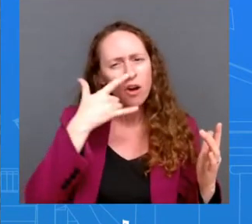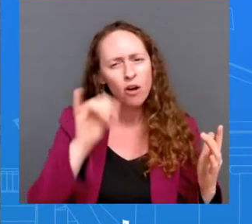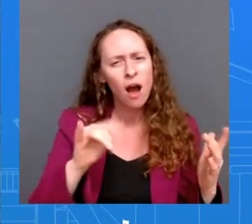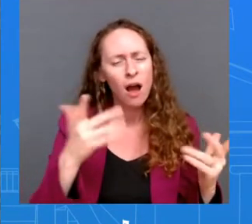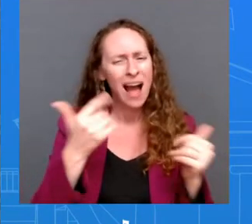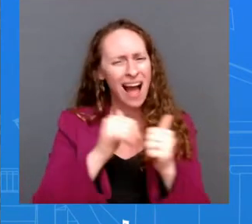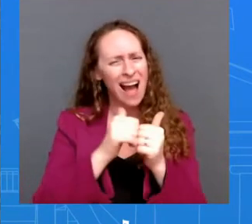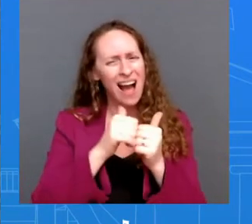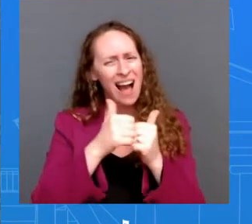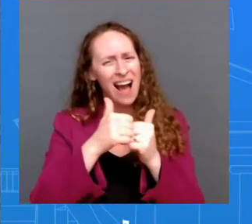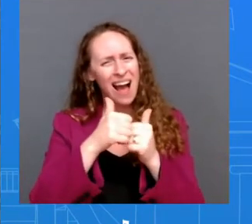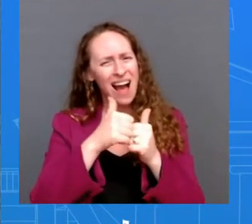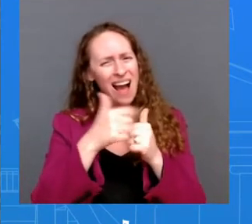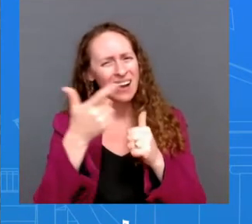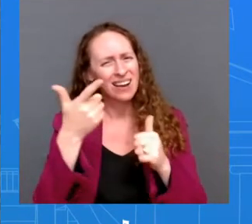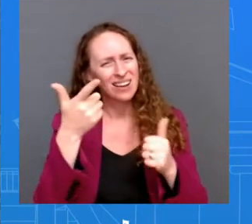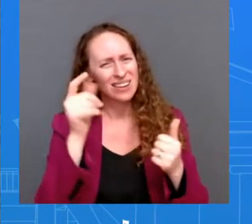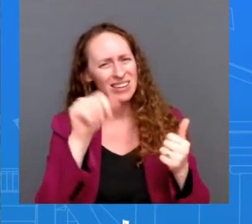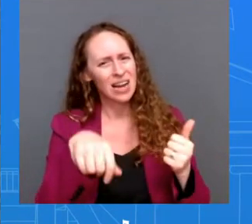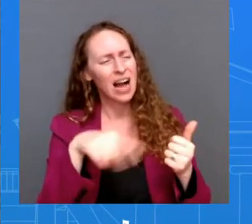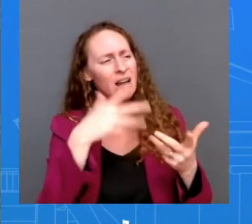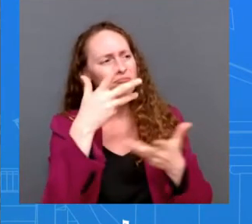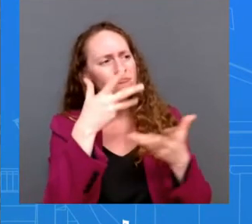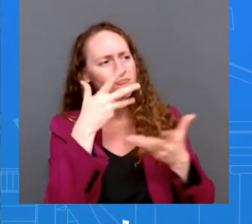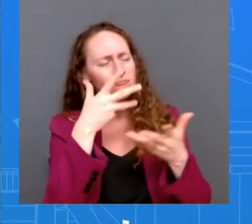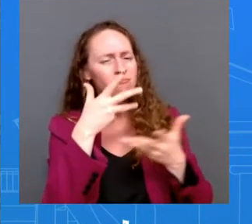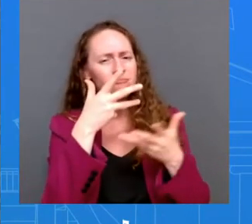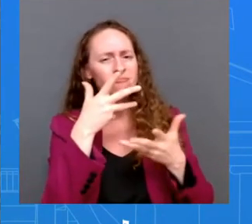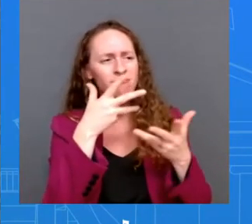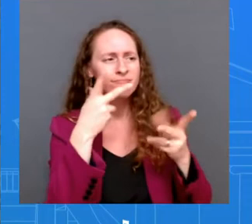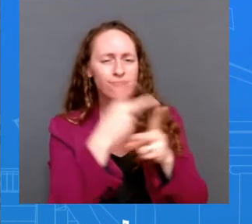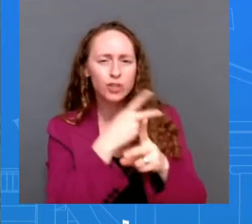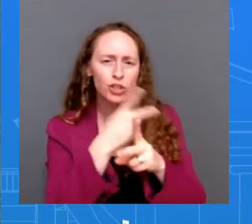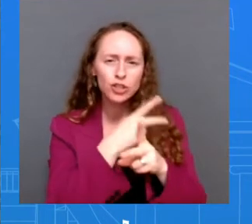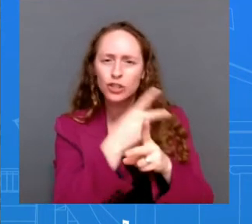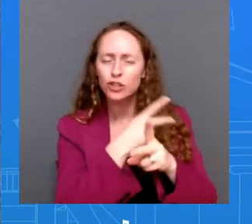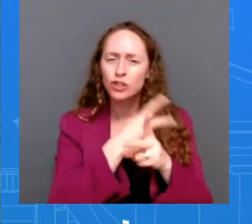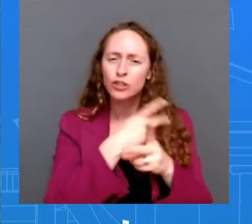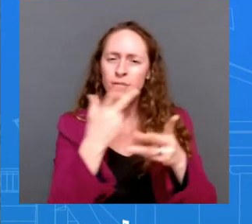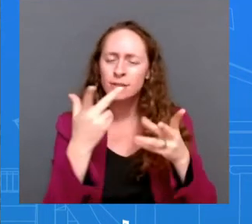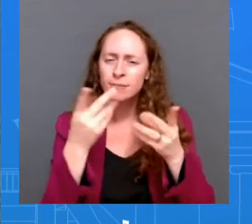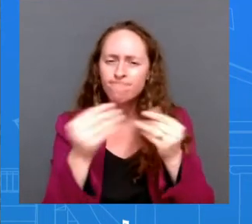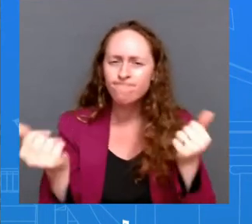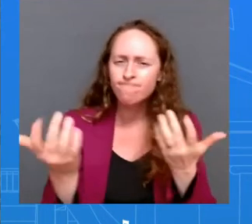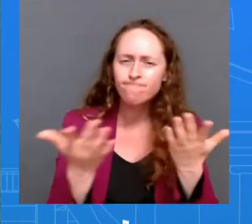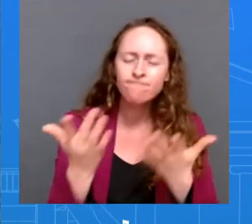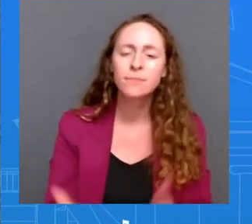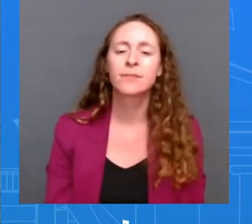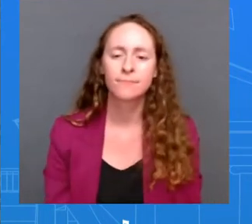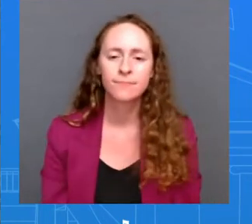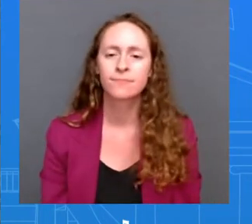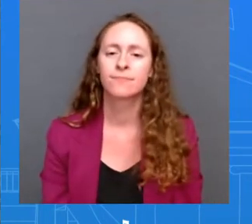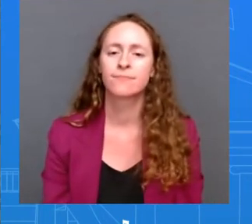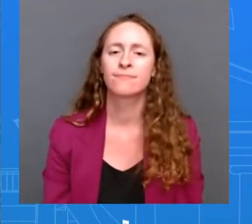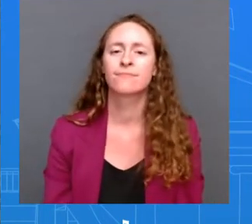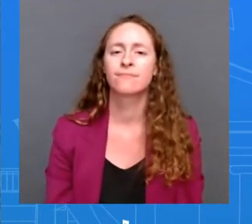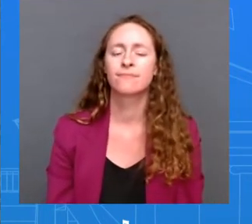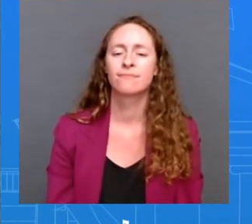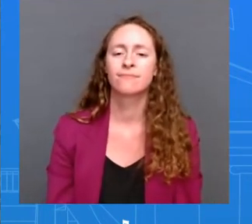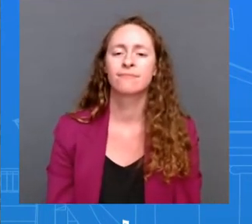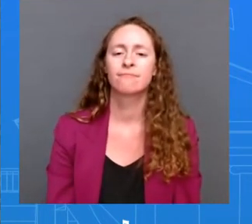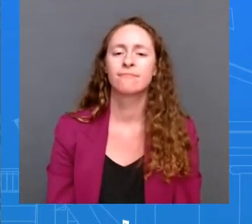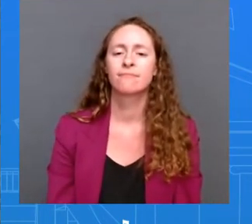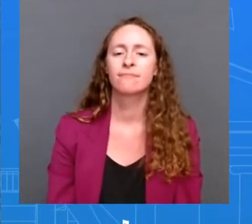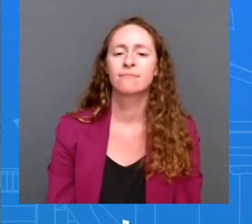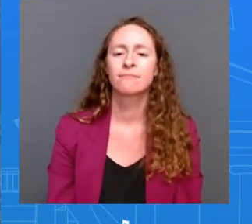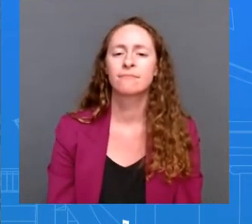the tensions de-escalate. And if that's best done through diplomacy, the United States would fully